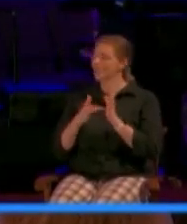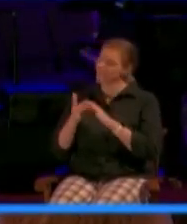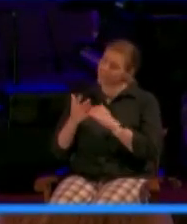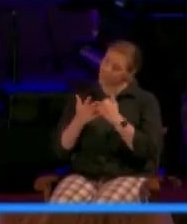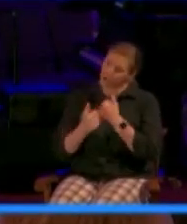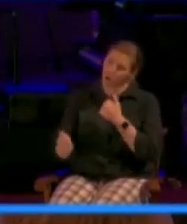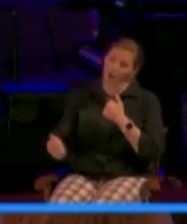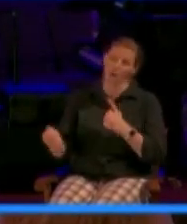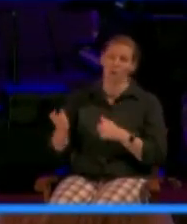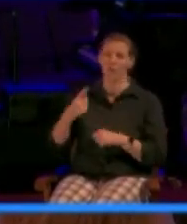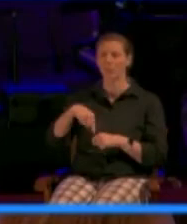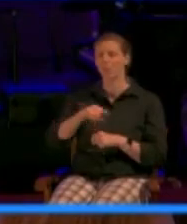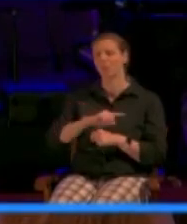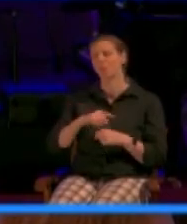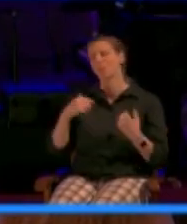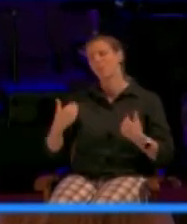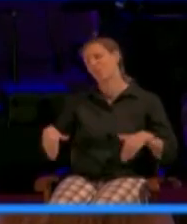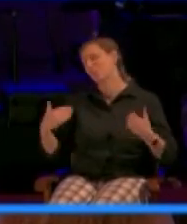surrender all